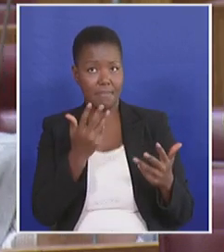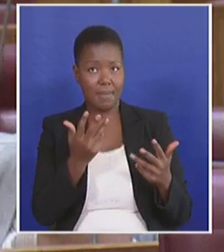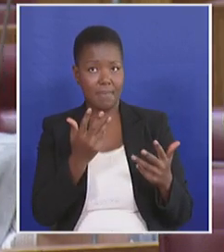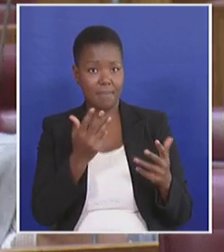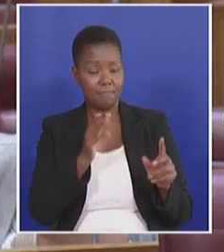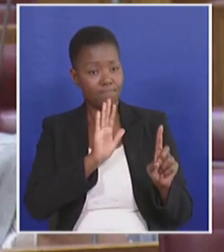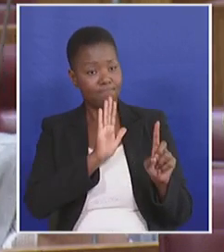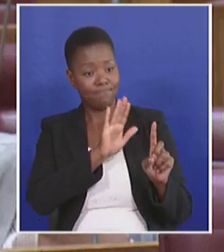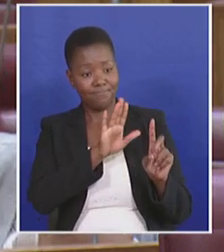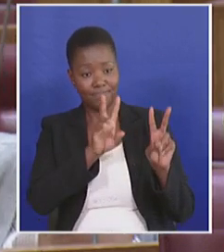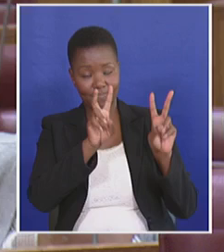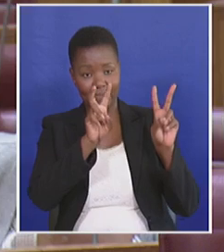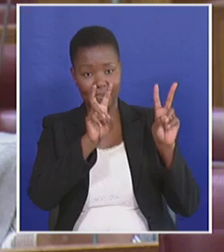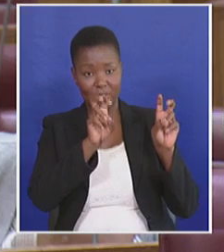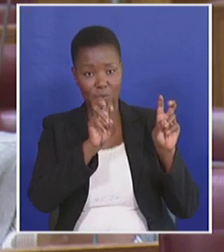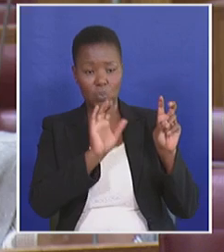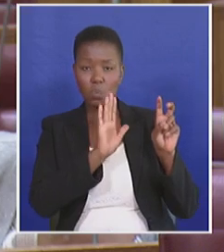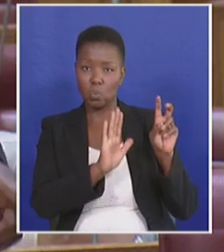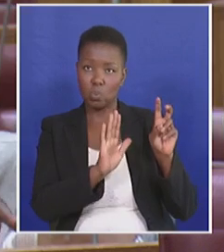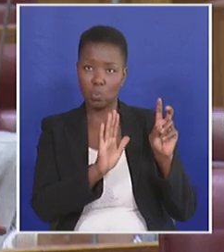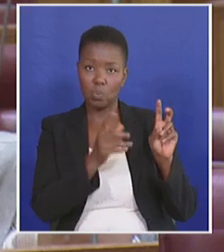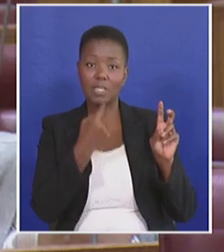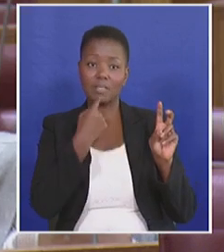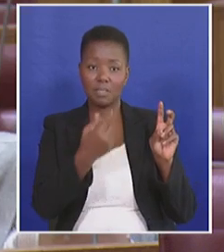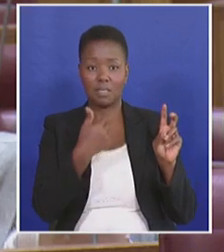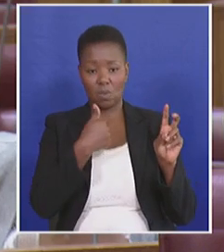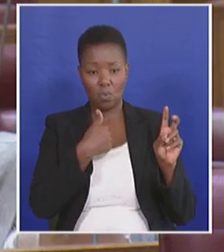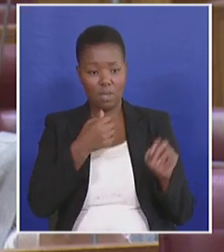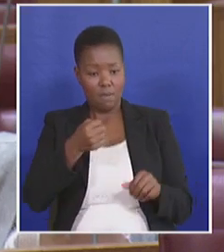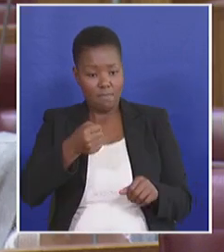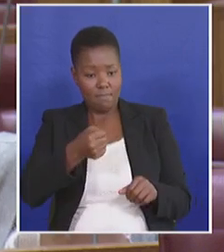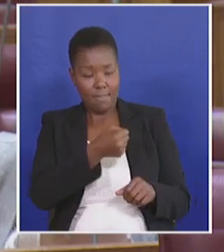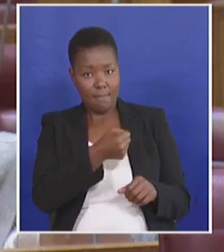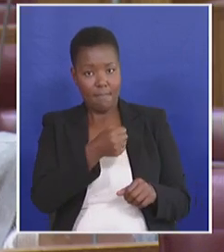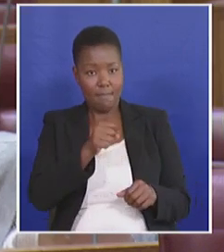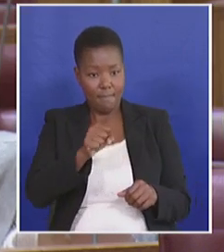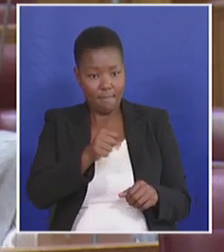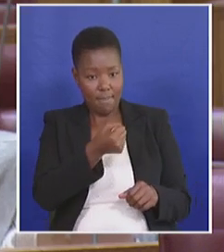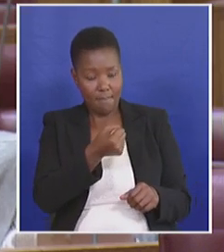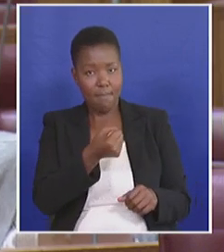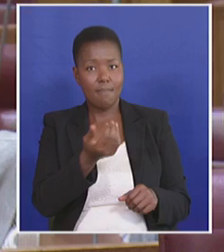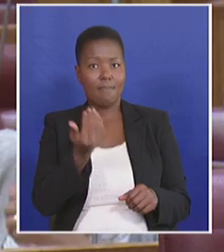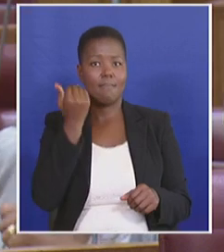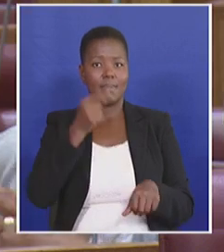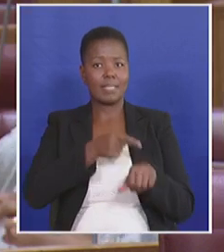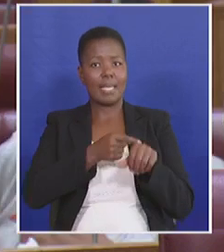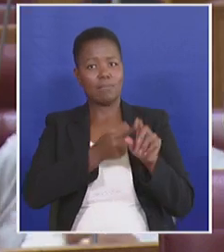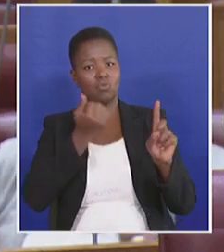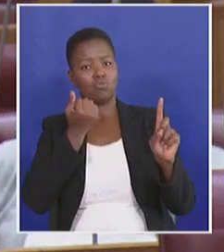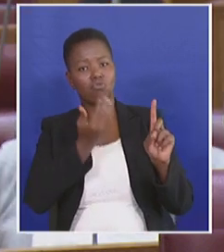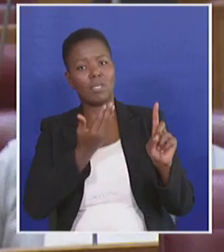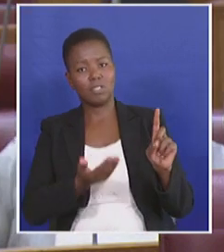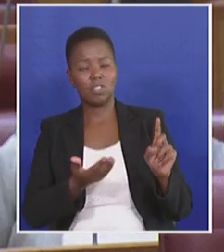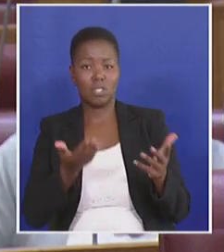the issue at hand was that we appointed him facing either when he was still facing criminal charges or